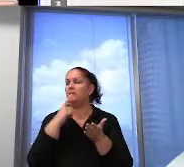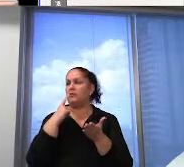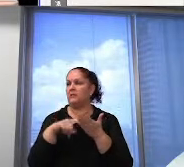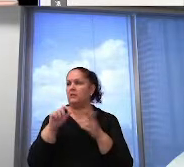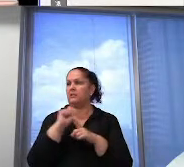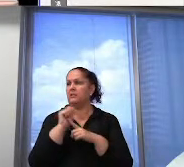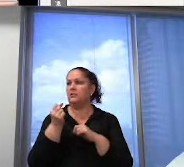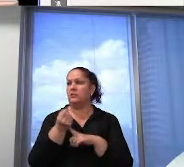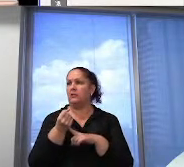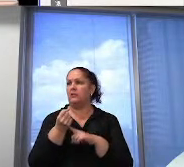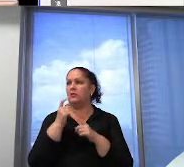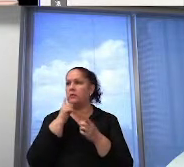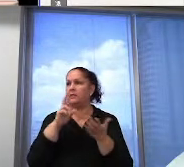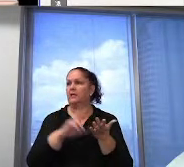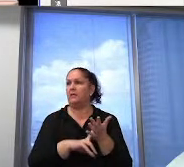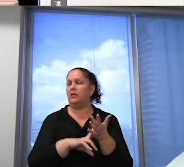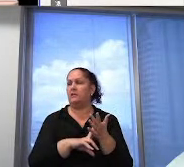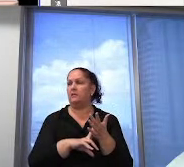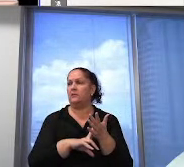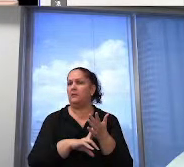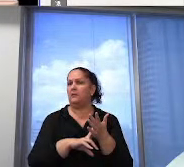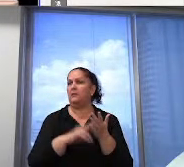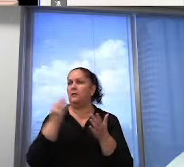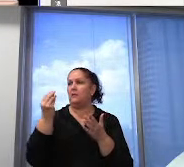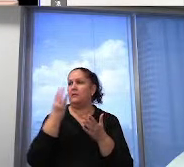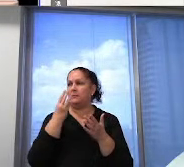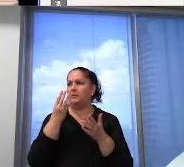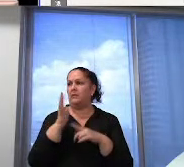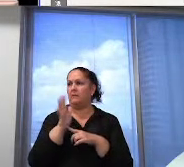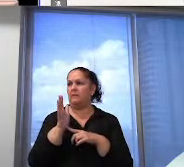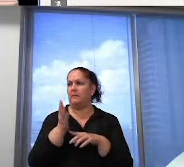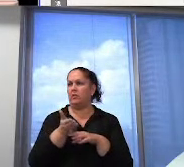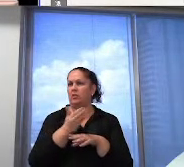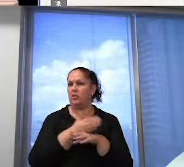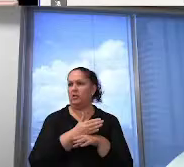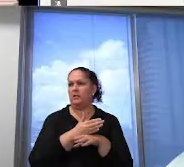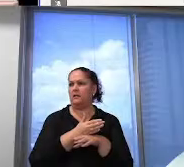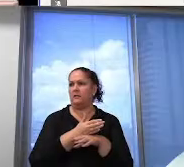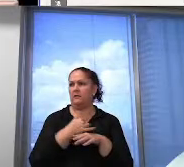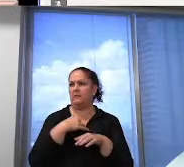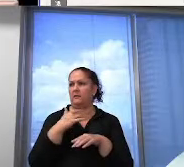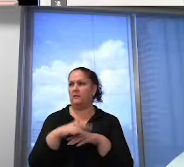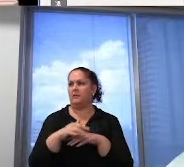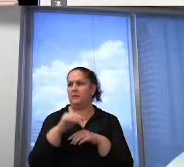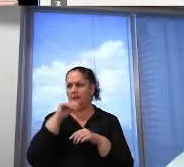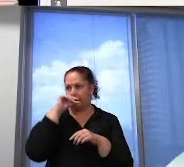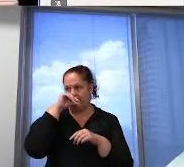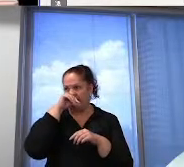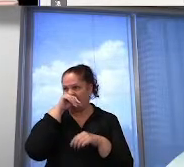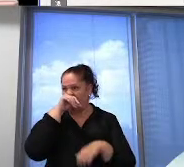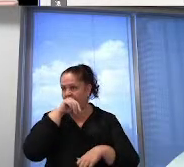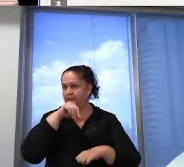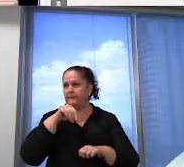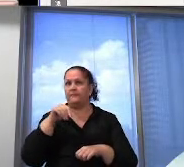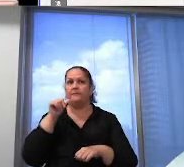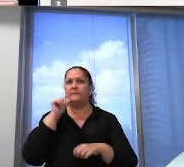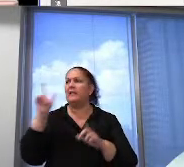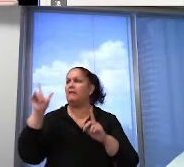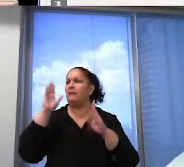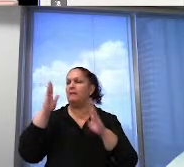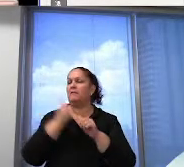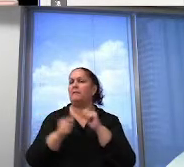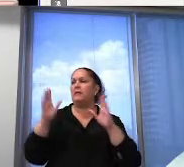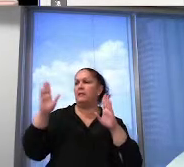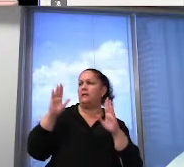for checking on the situation about contracts. And you'll let me know. I'll be back 5 minutes early. You'll let me know, or do you know something now? No, I would. Can I get need-